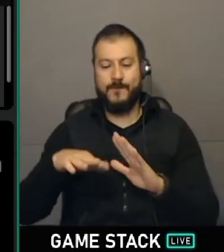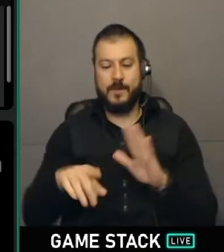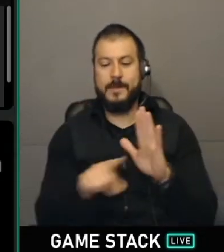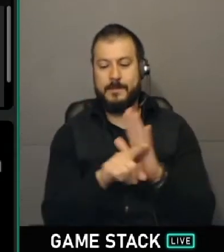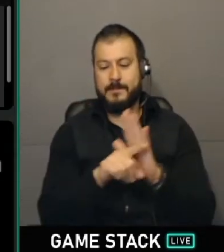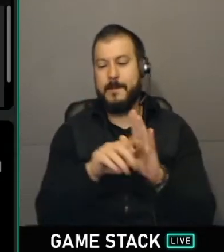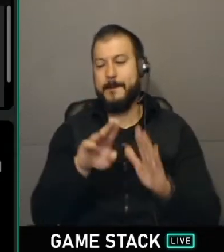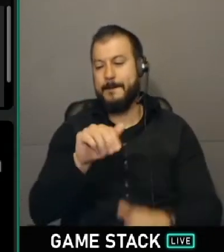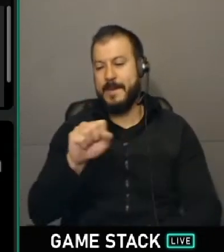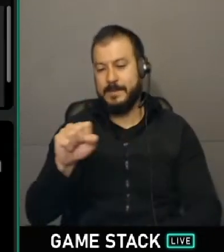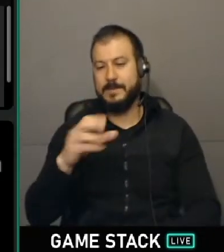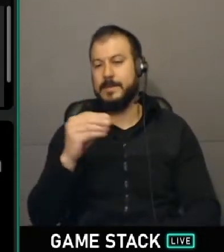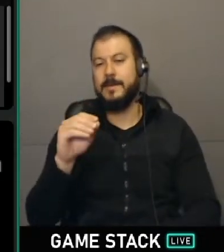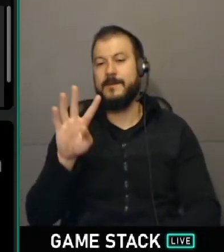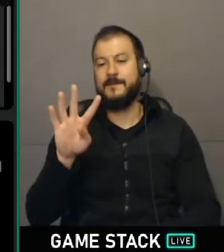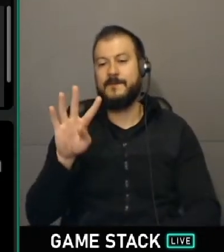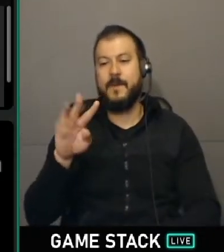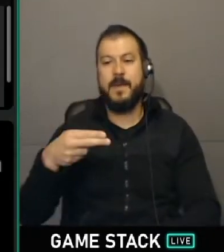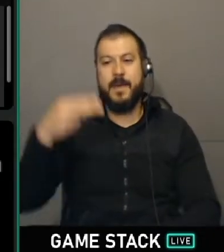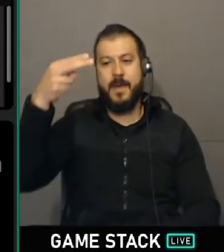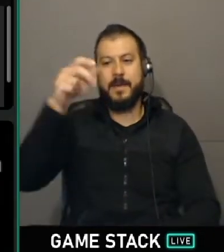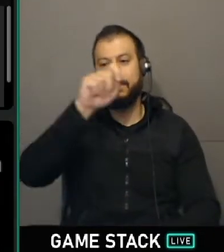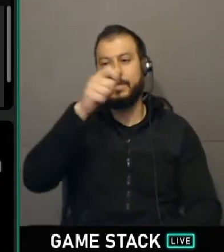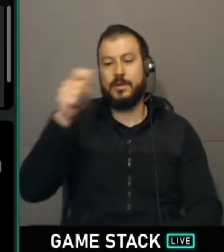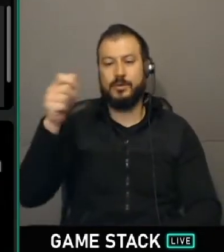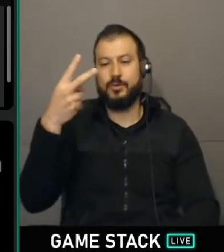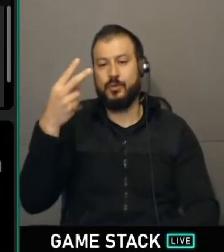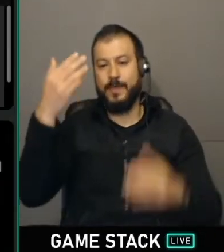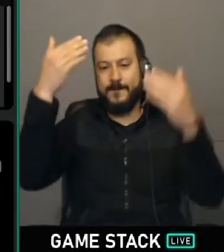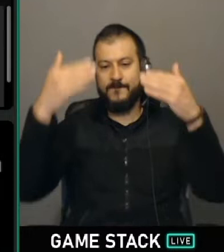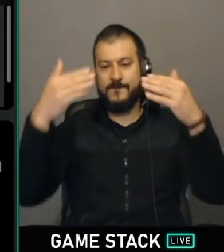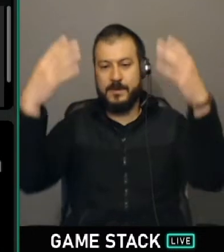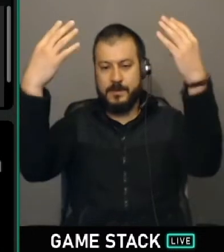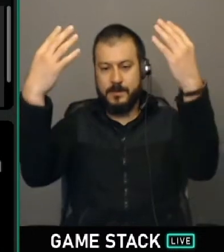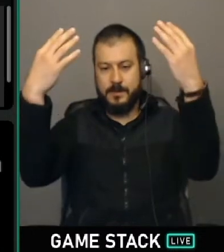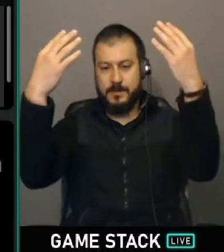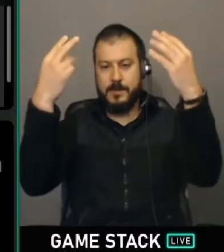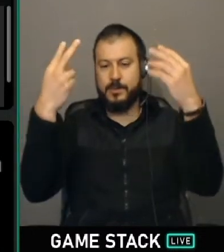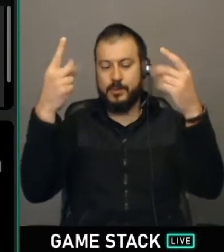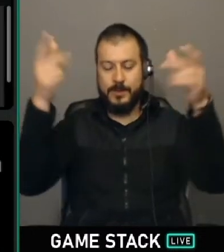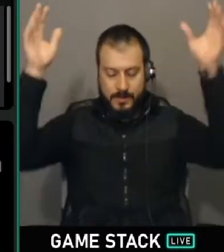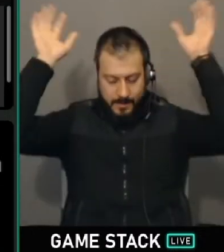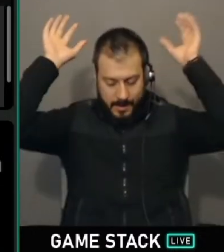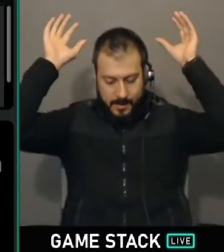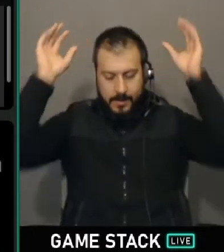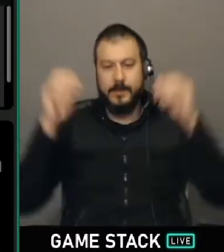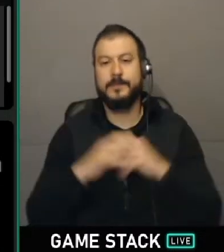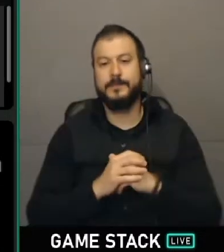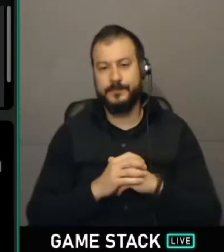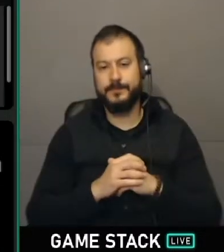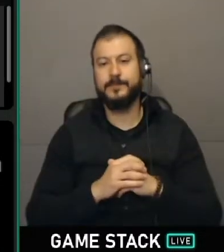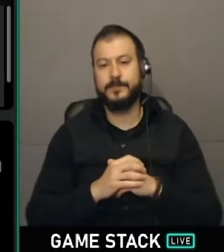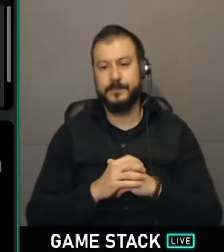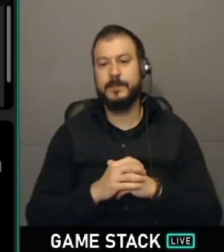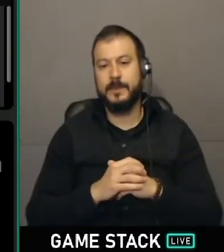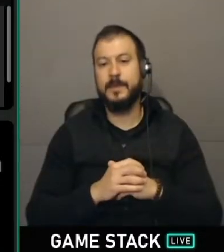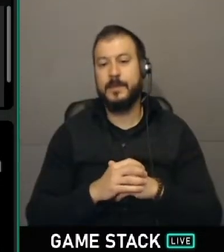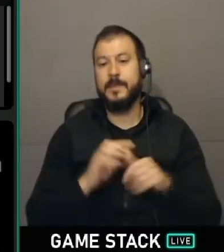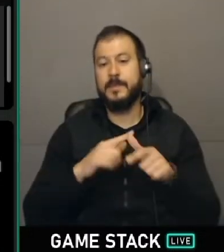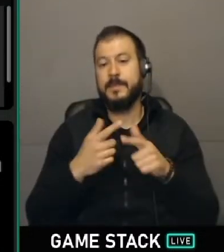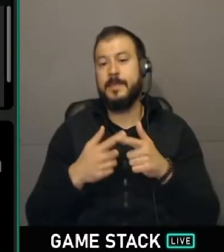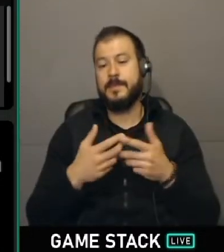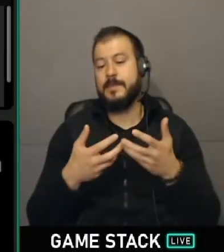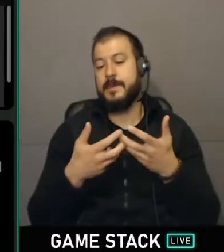and 4 height channels, 2 in the front and 2 in the rear. The engine then is able